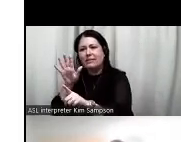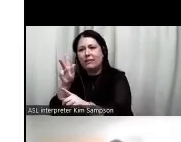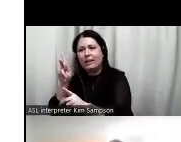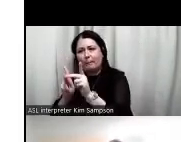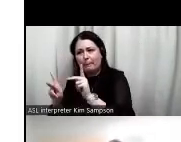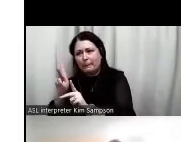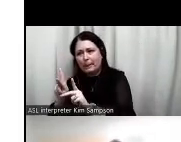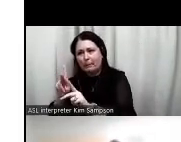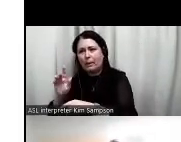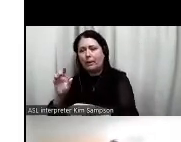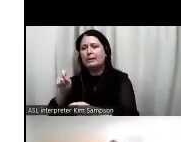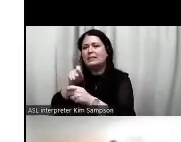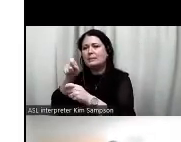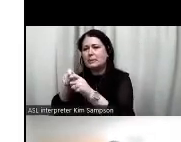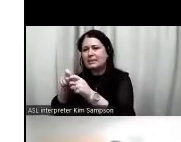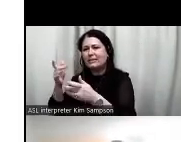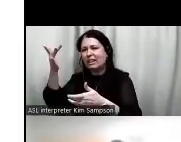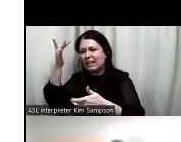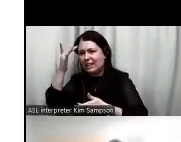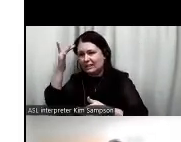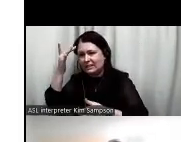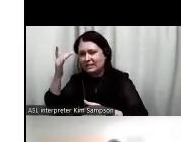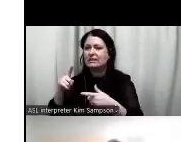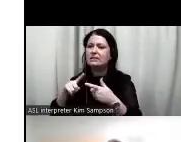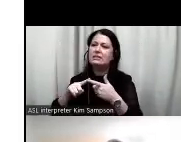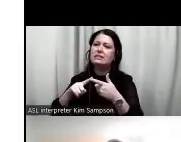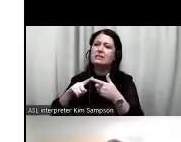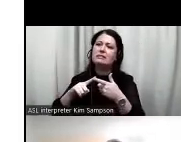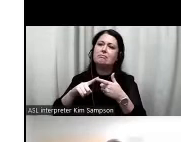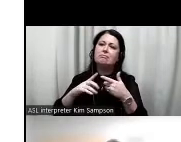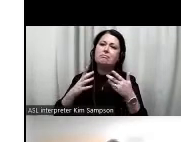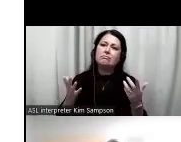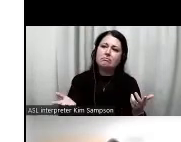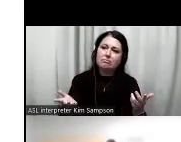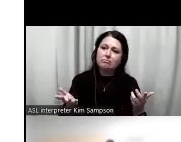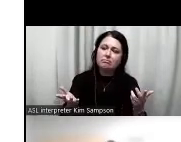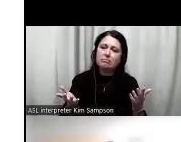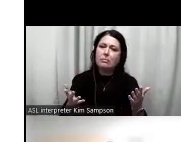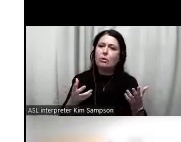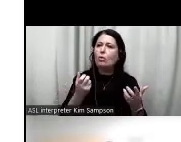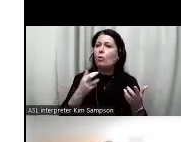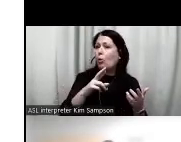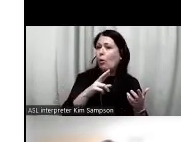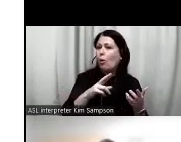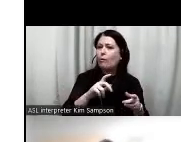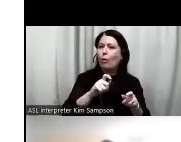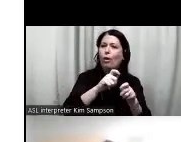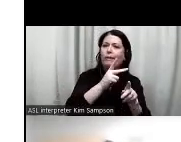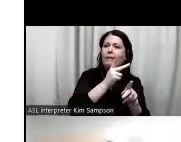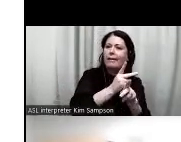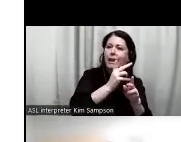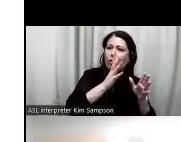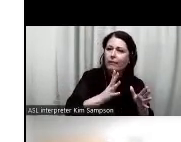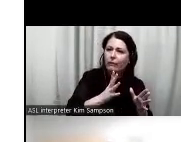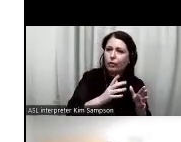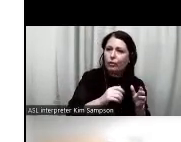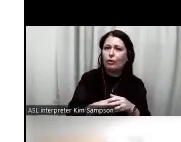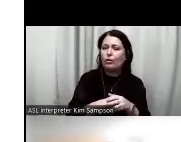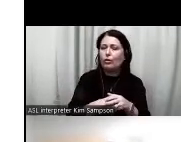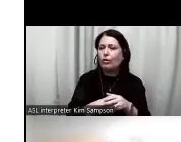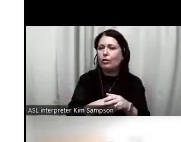population, for a specific disease, and or for a caregiver. And